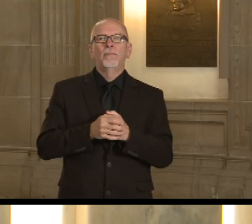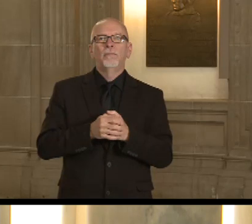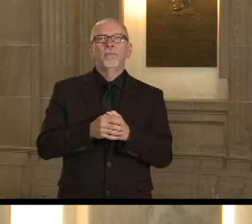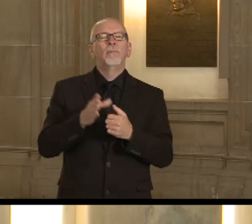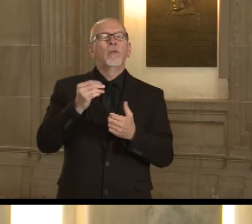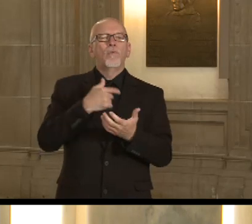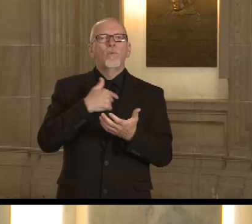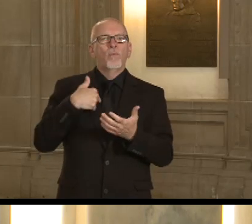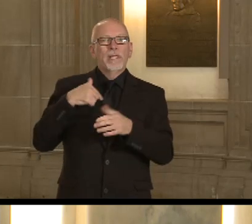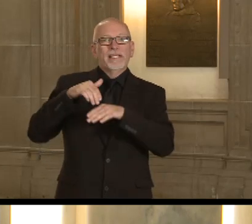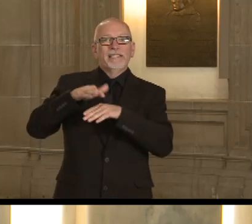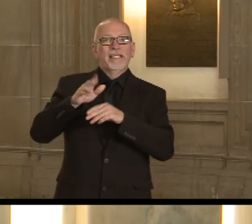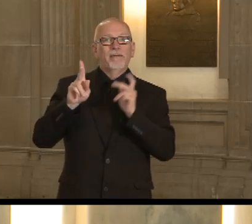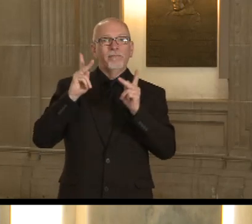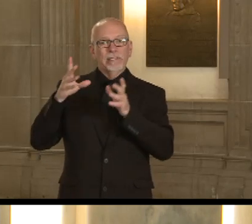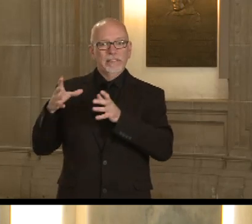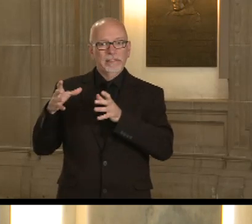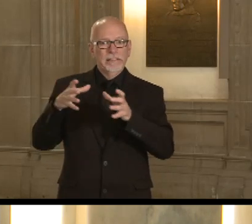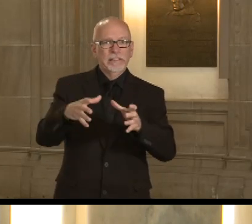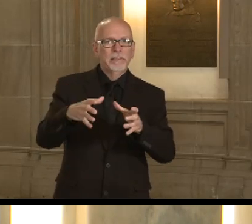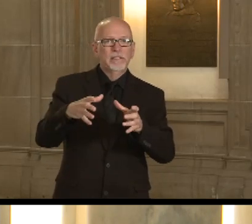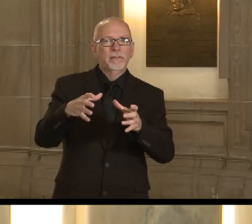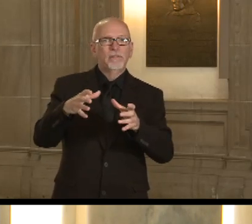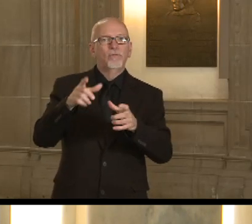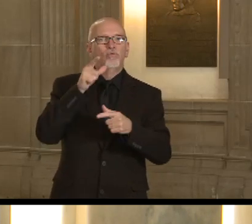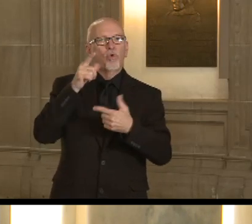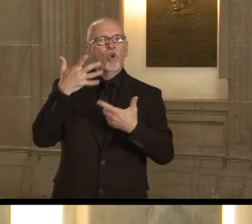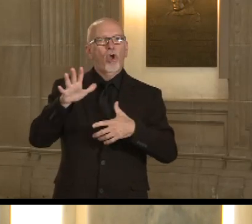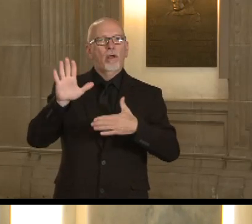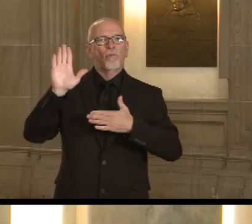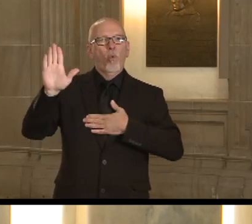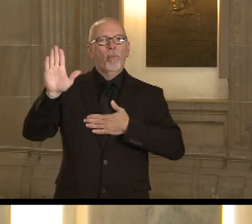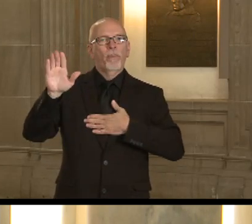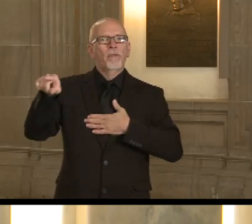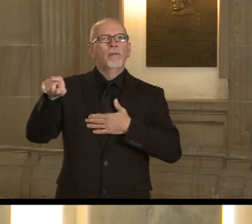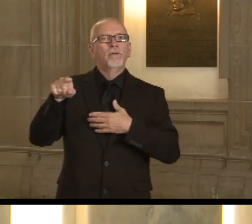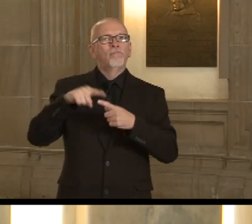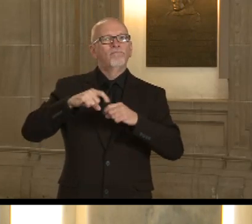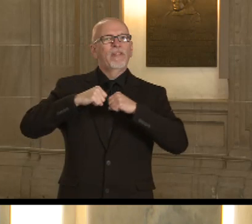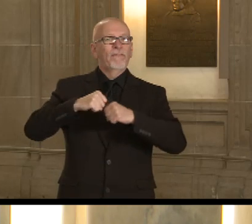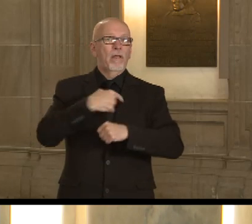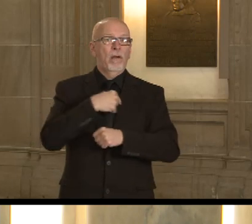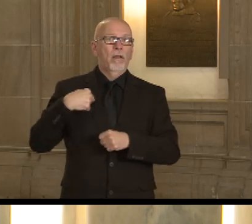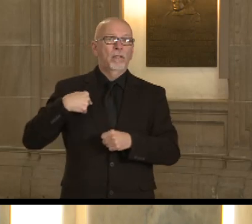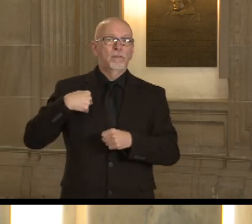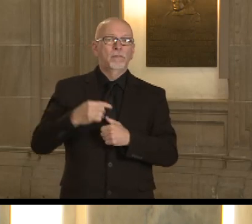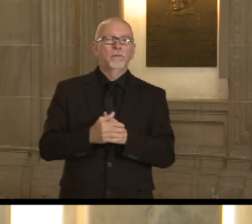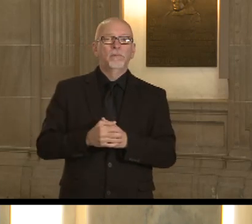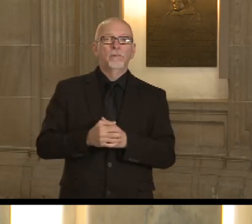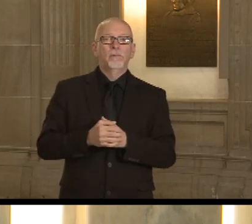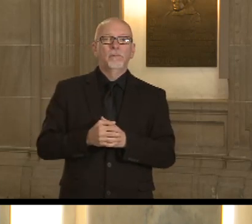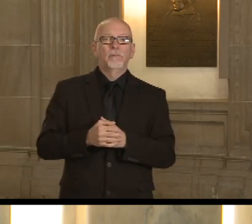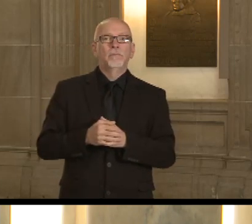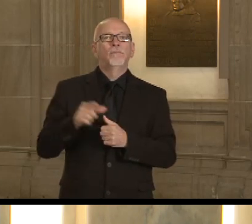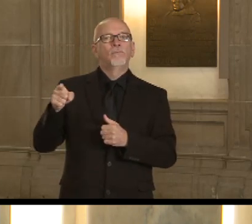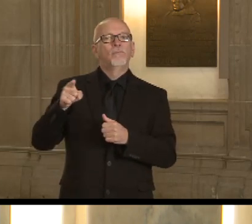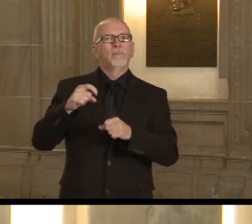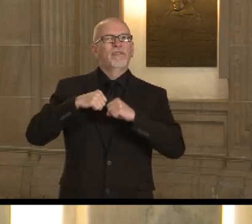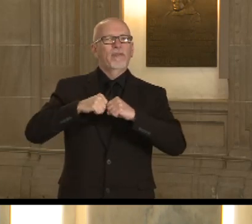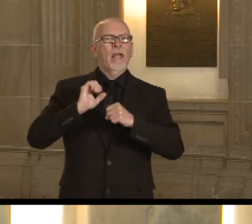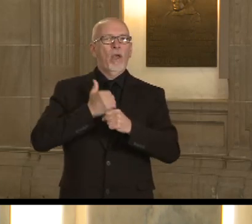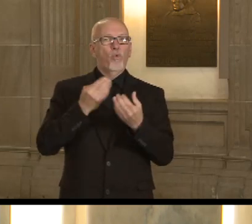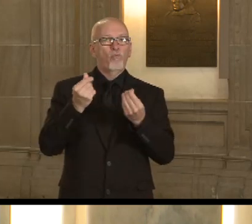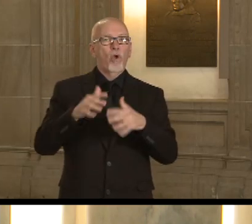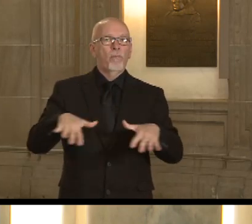And we send in folks who take an oath to defend us and to defend our